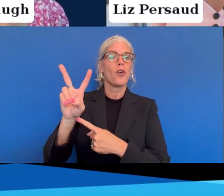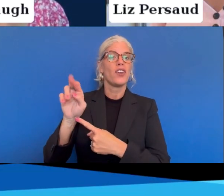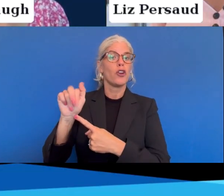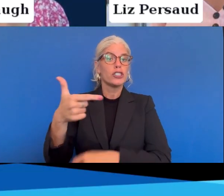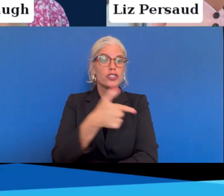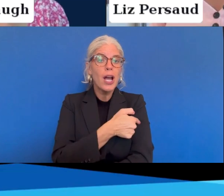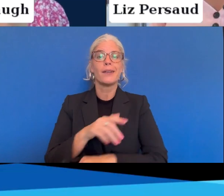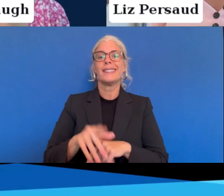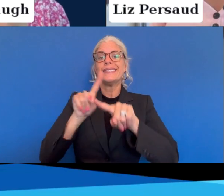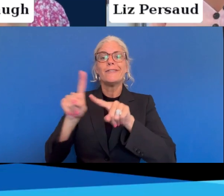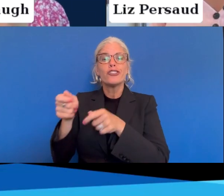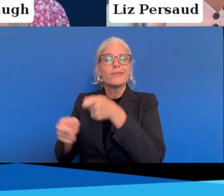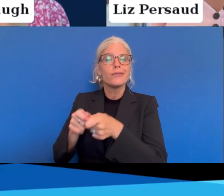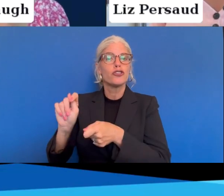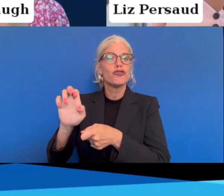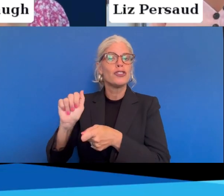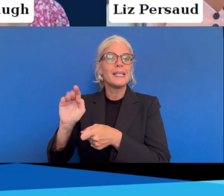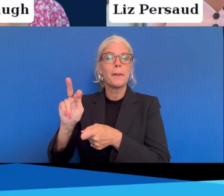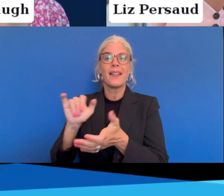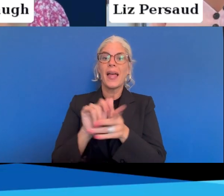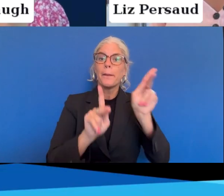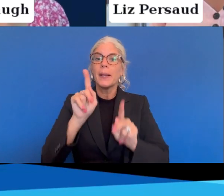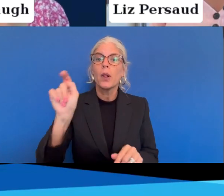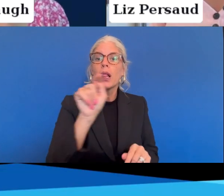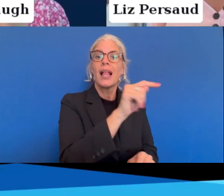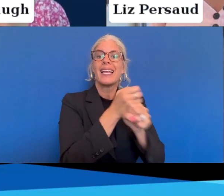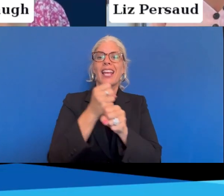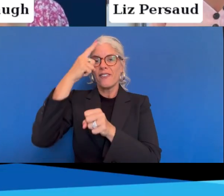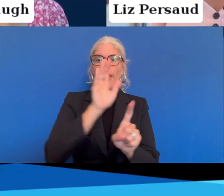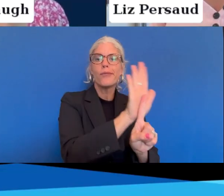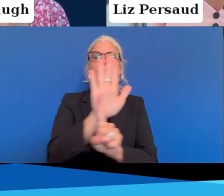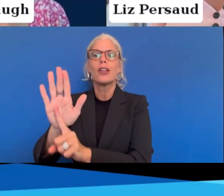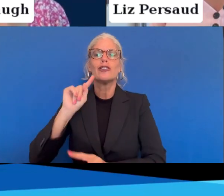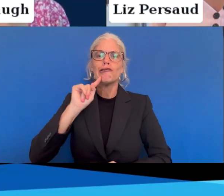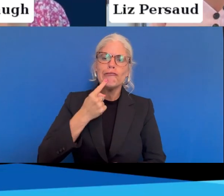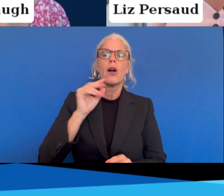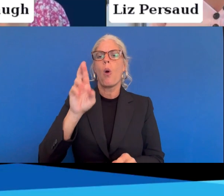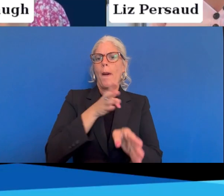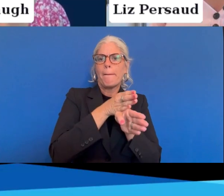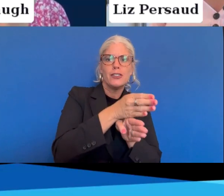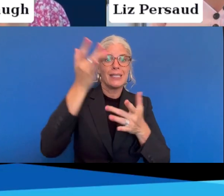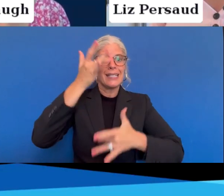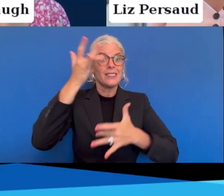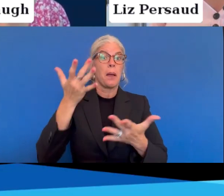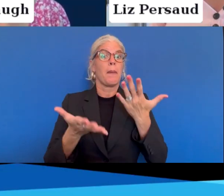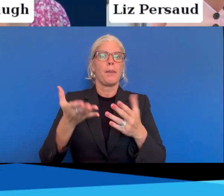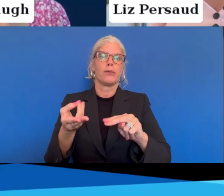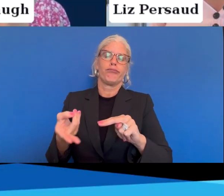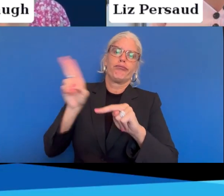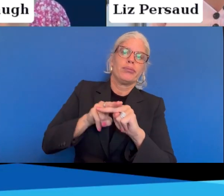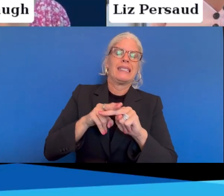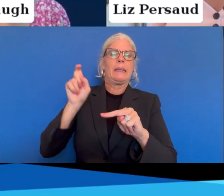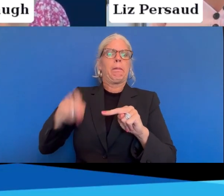hormone therapy, etc. So all of those make it even more important to do cancer screening. There are